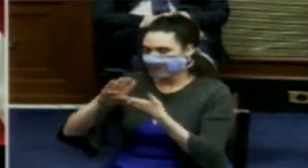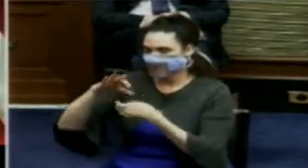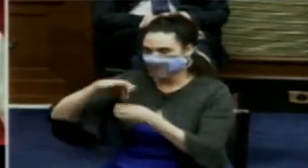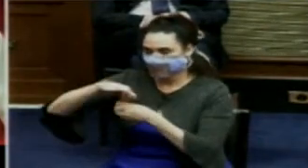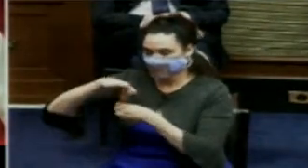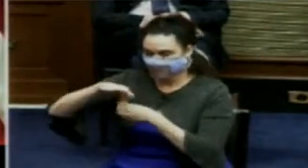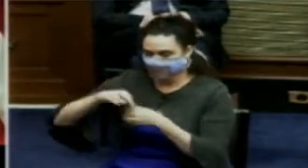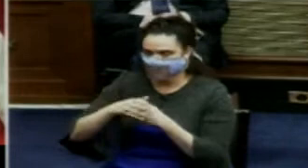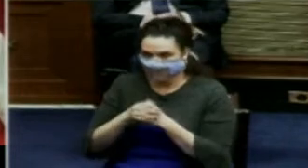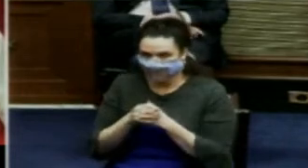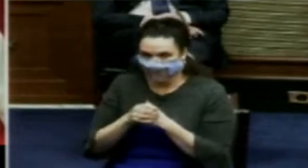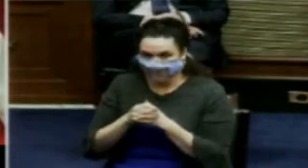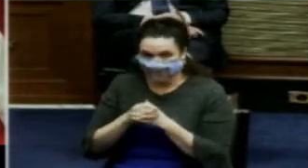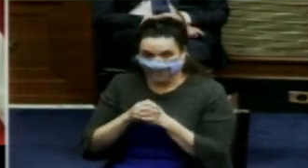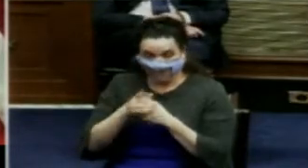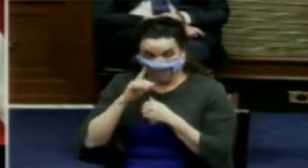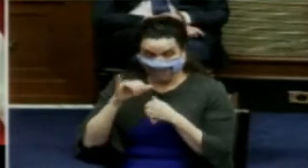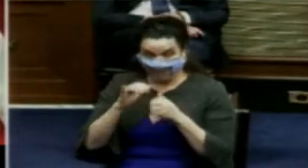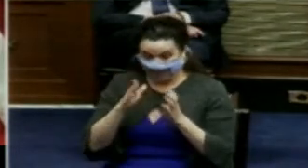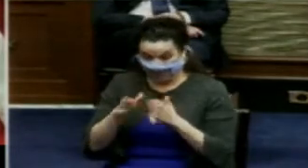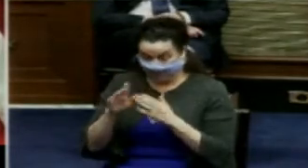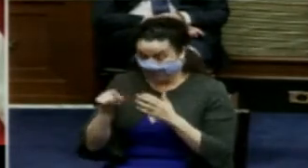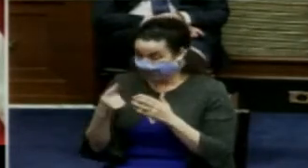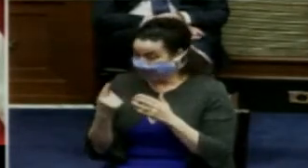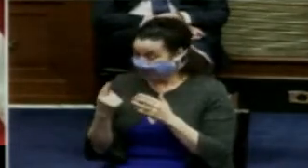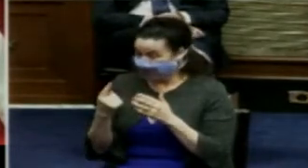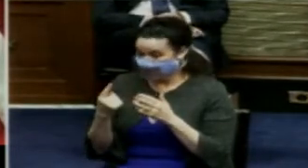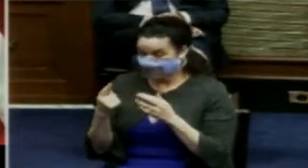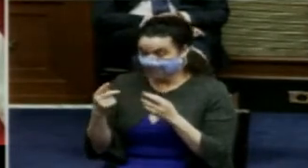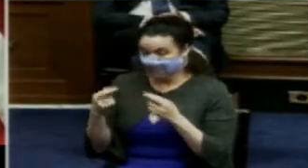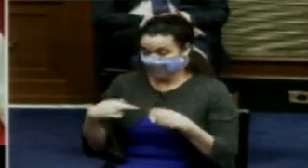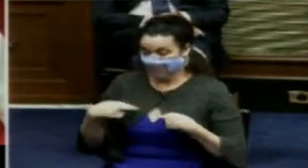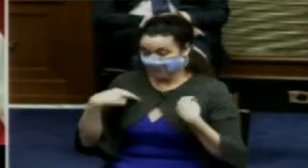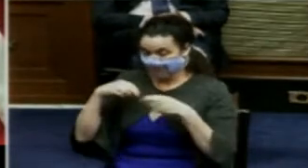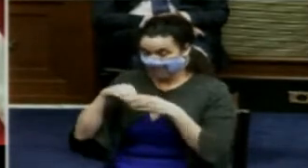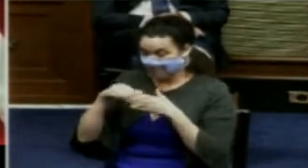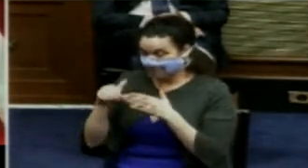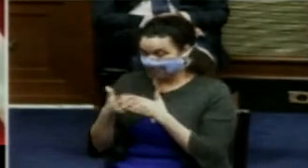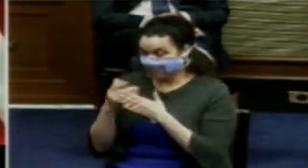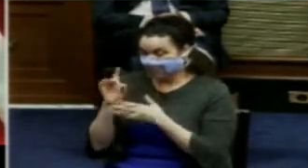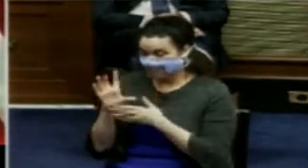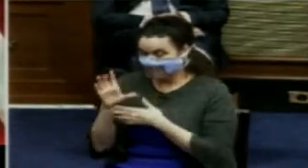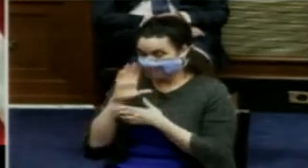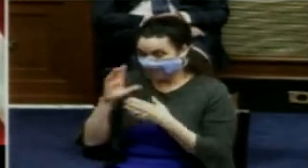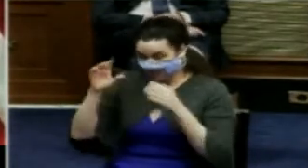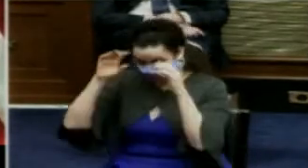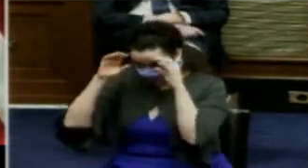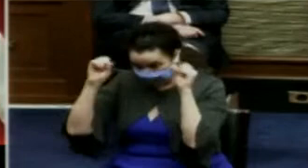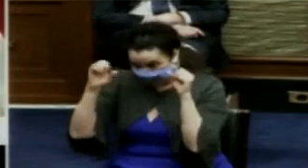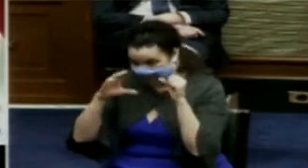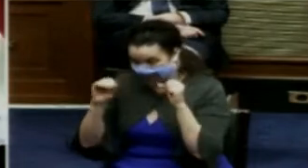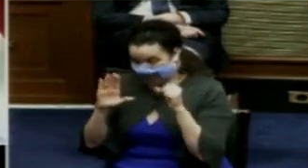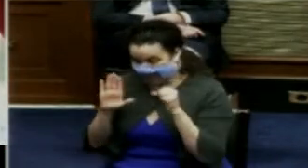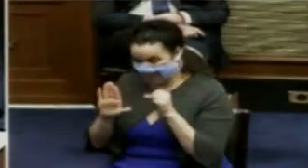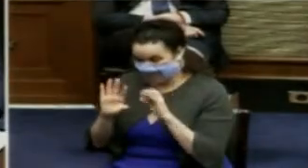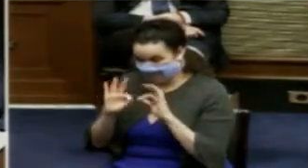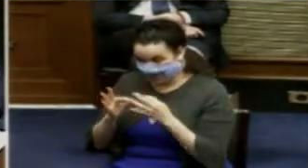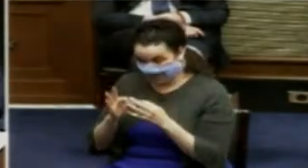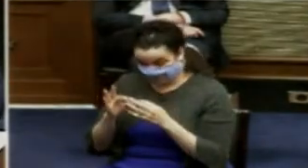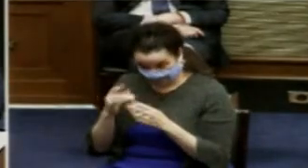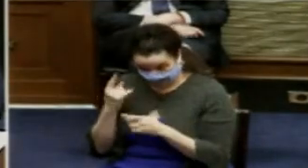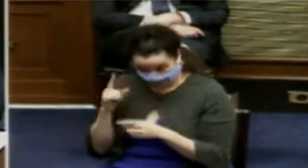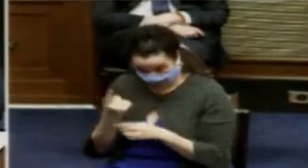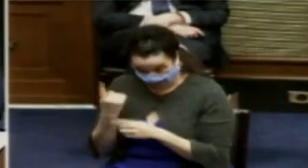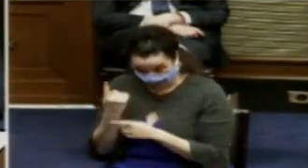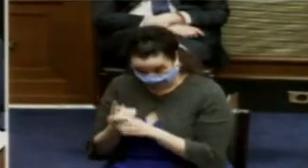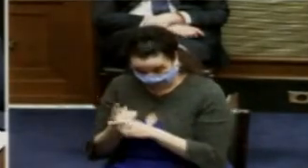So under this plan, the only residents in the new D.C. would be the president and his or her cronies. Is that right?